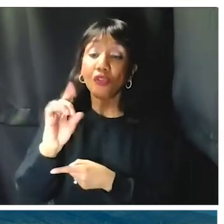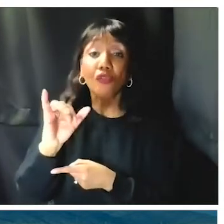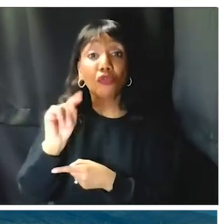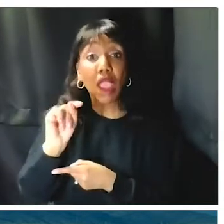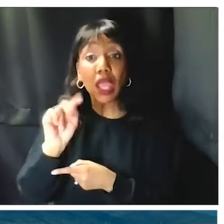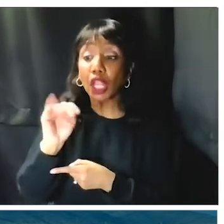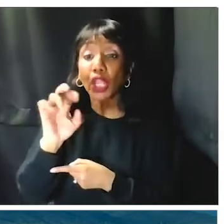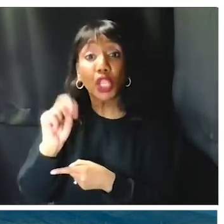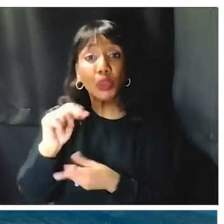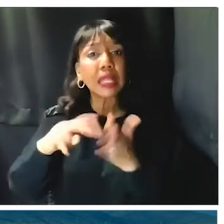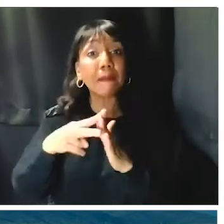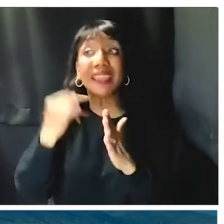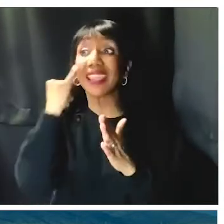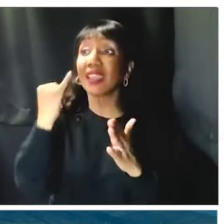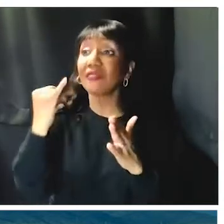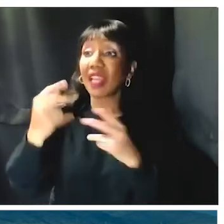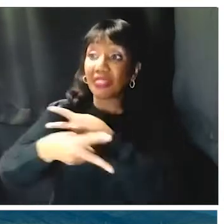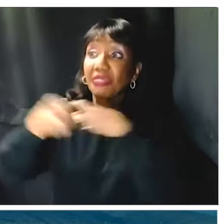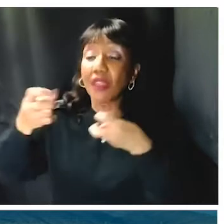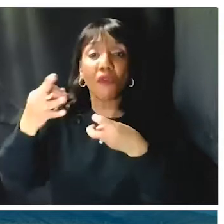safe from theft or fire.